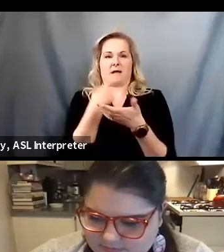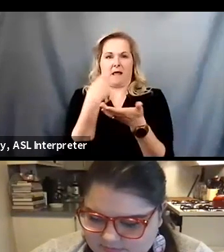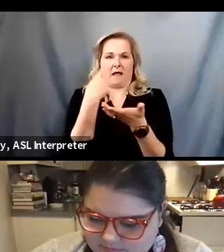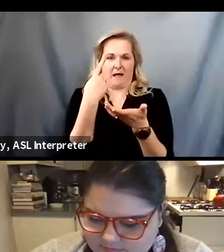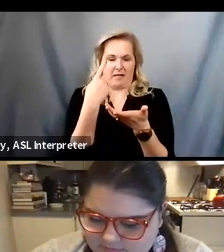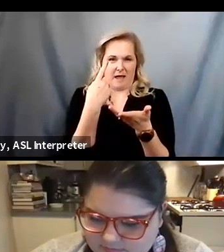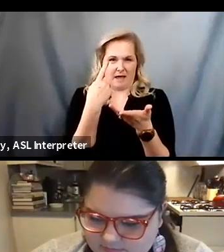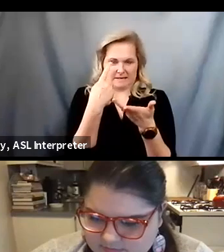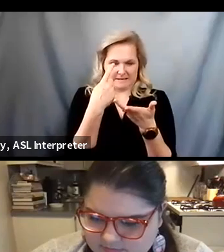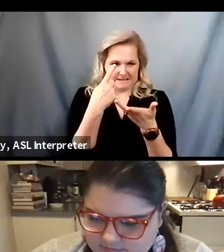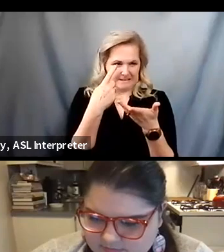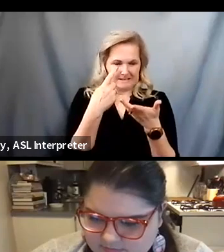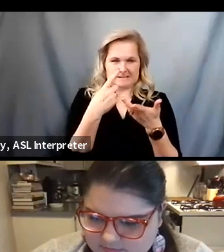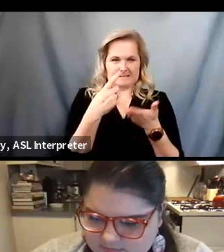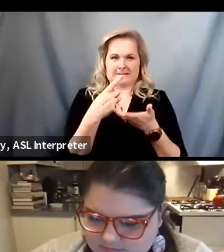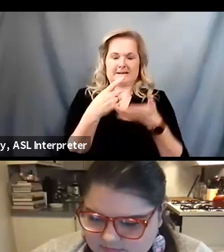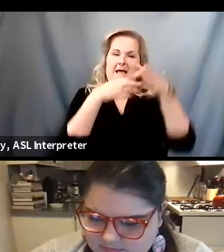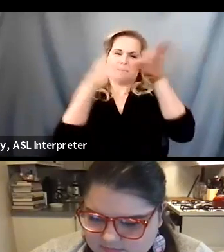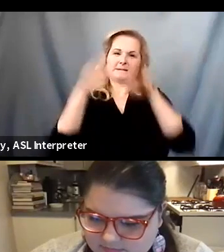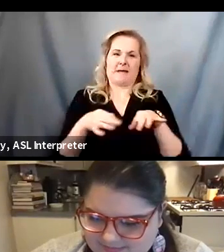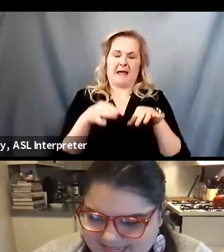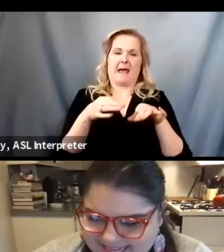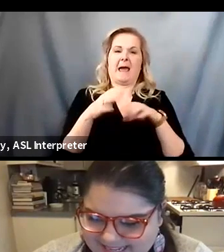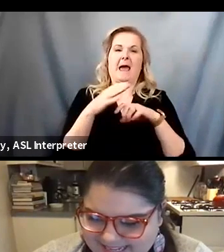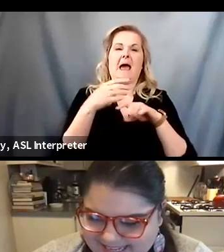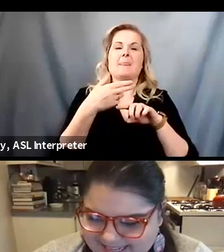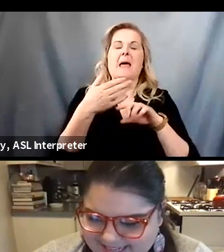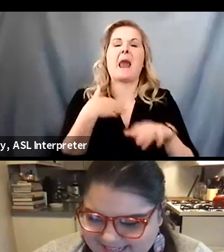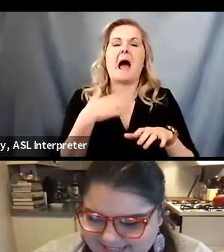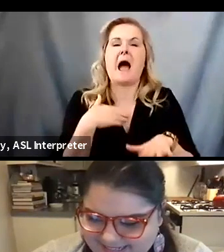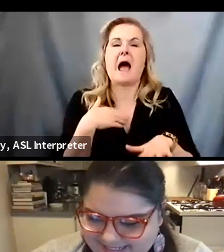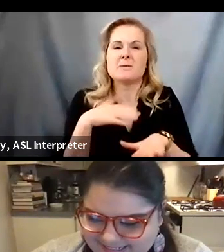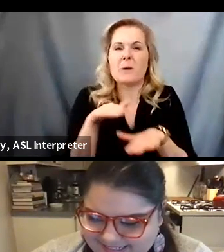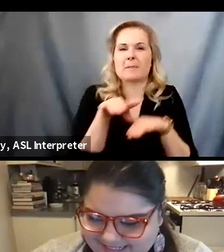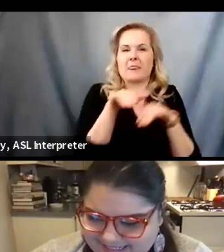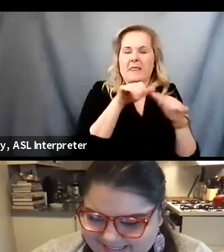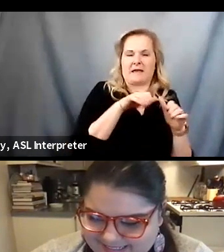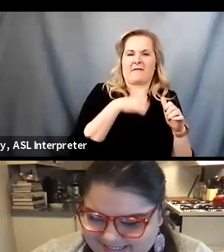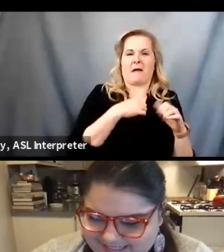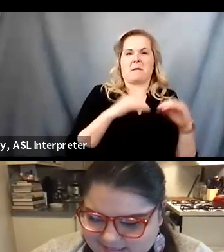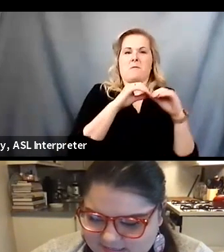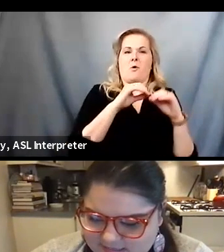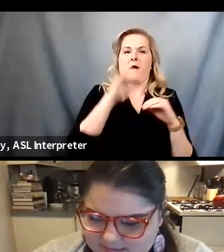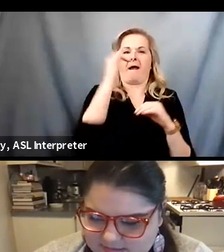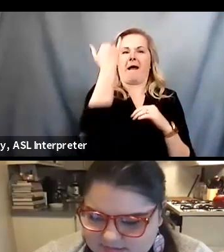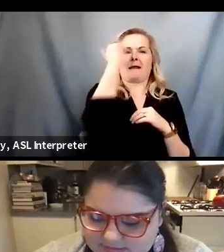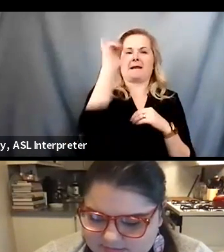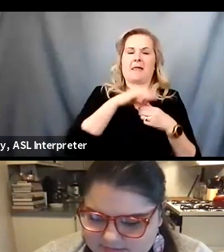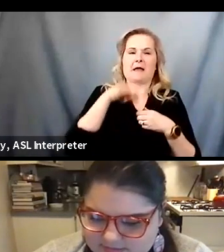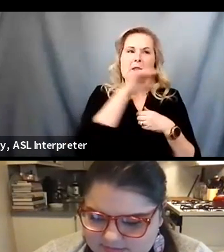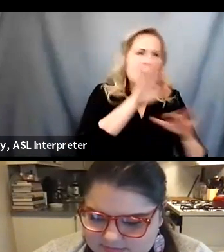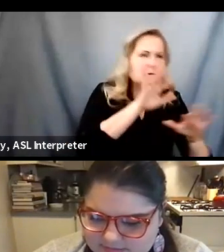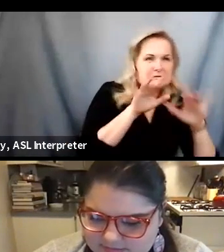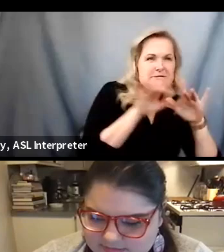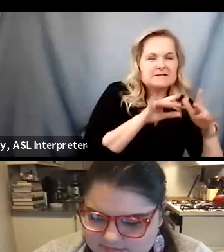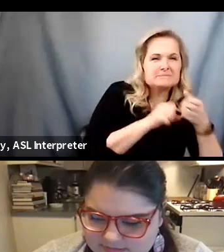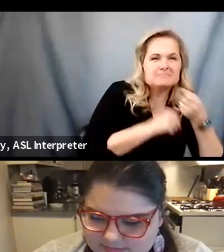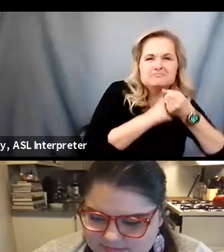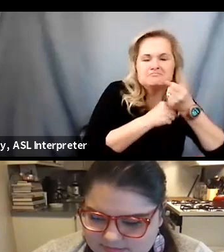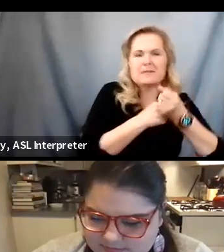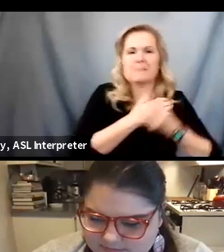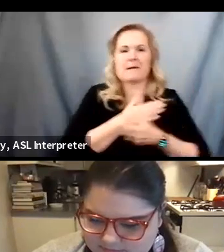dip out and be a kind of ghost that is circulating around this conversation, helping to hold it up. So my